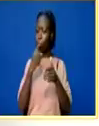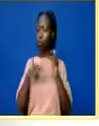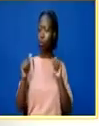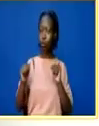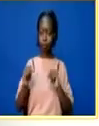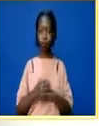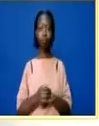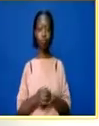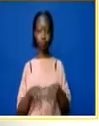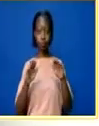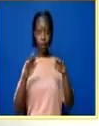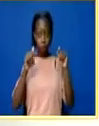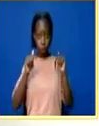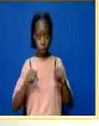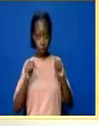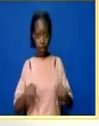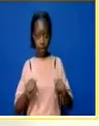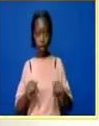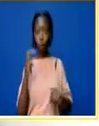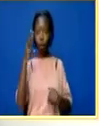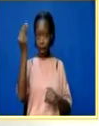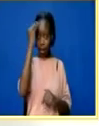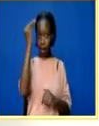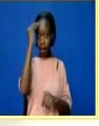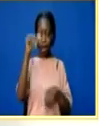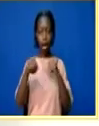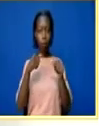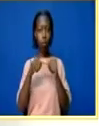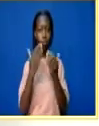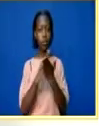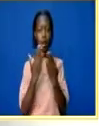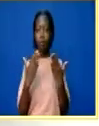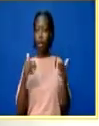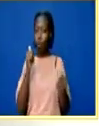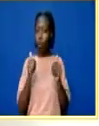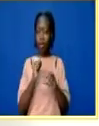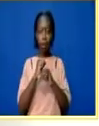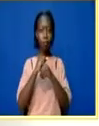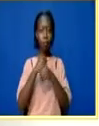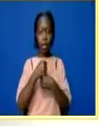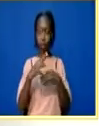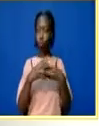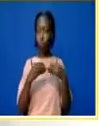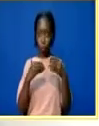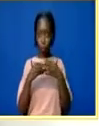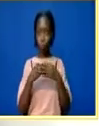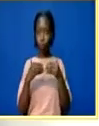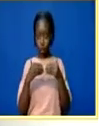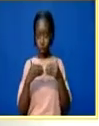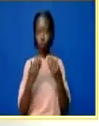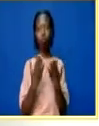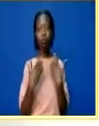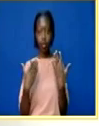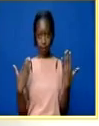Today, we are learning about something that makes formation of